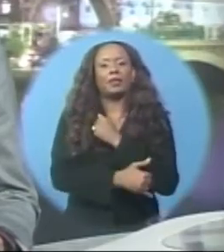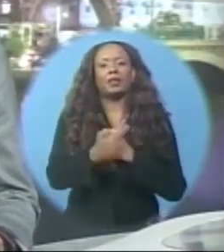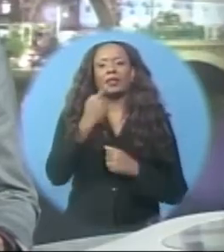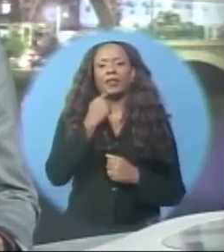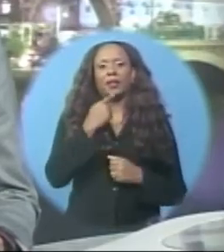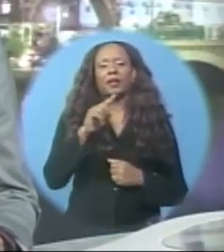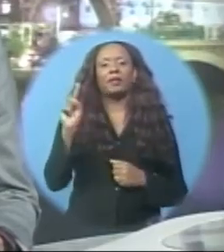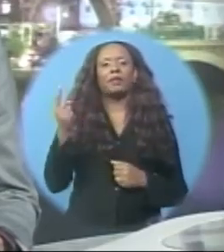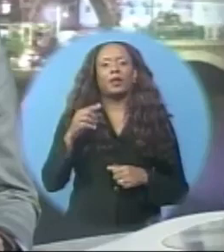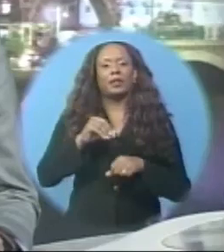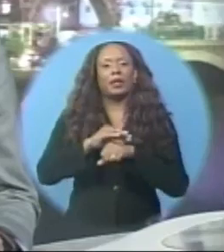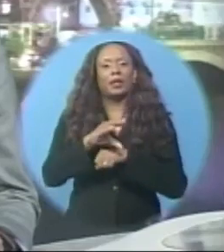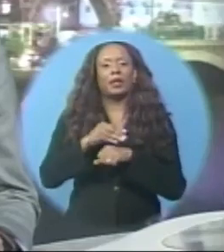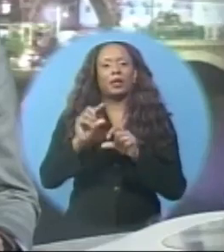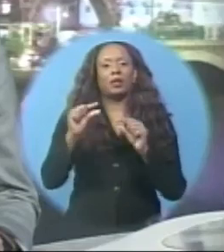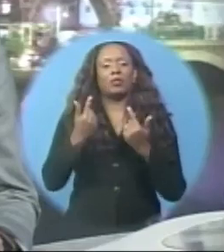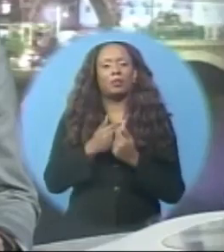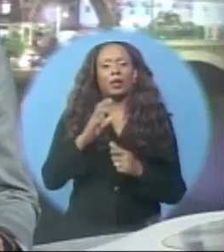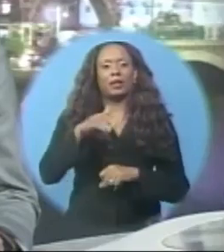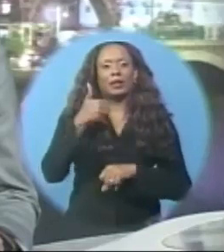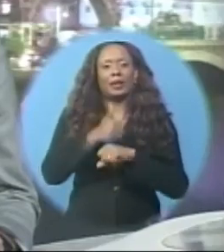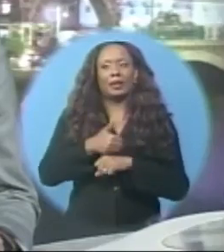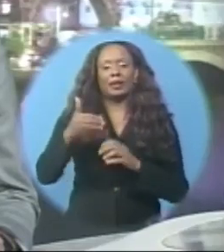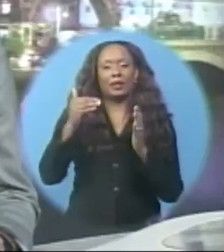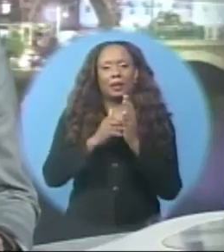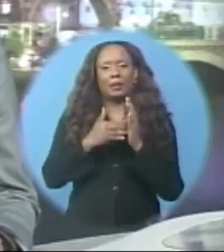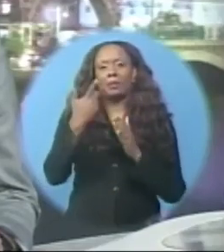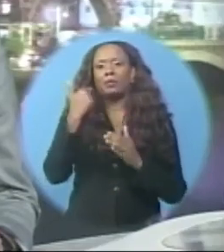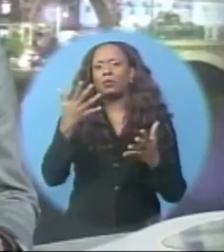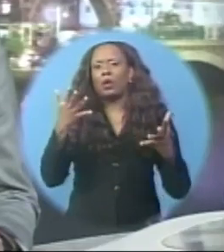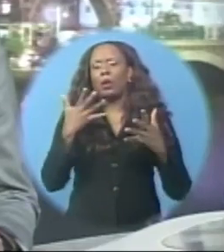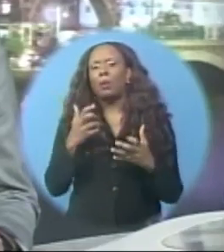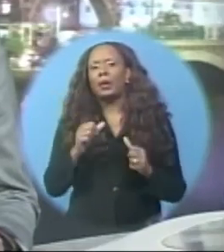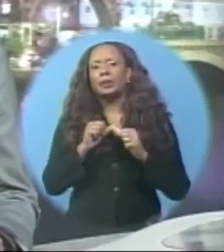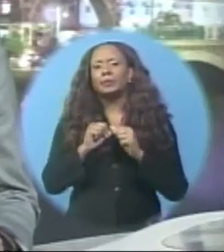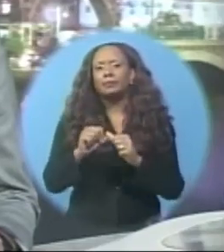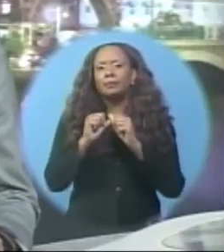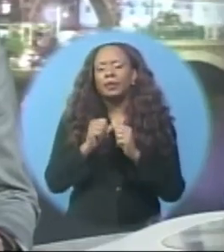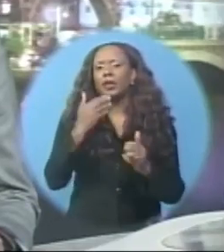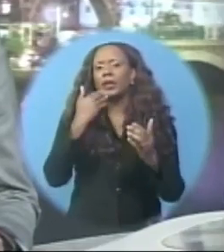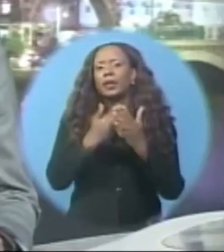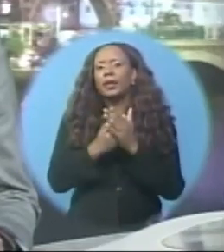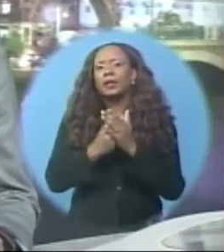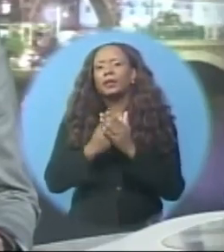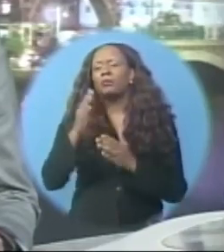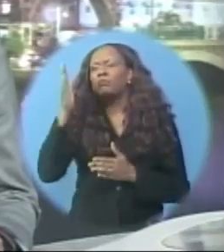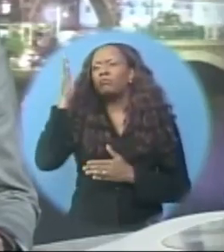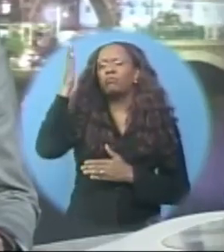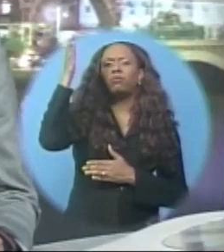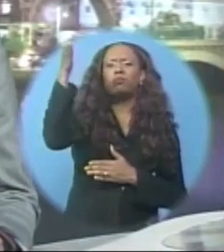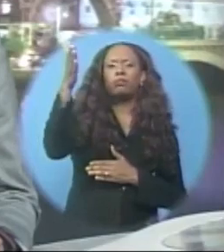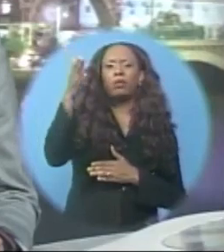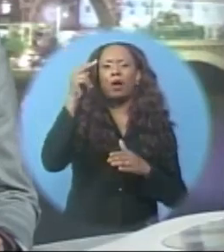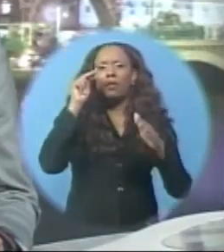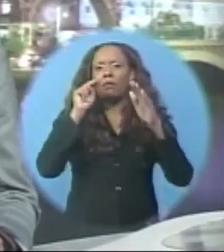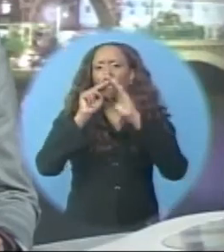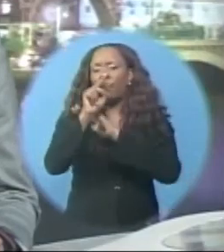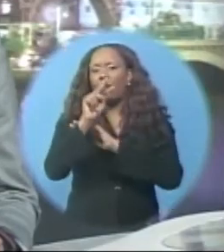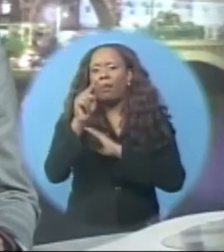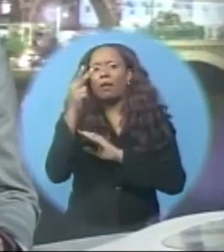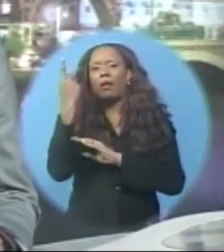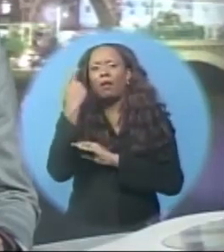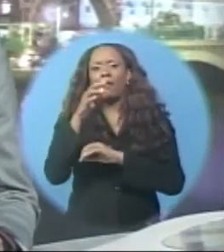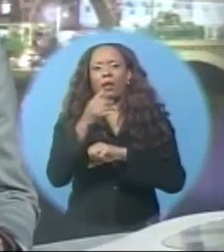been re-established with the aim of developing a long-term economic and social vision for the island, which is weighed down by a bulging